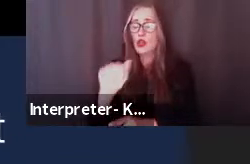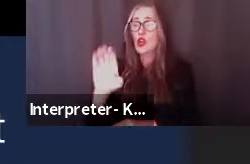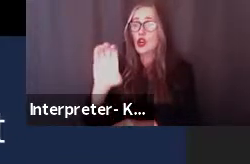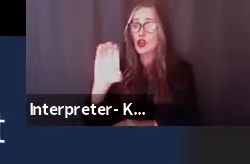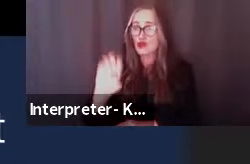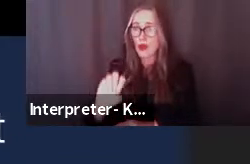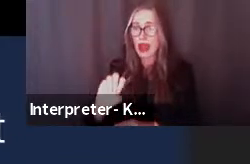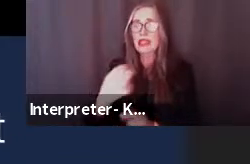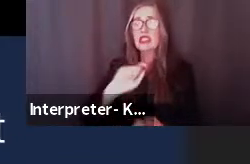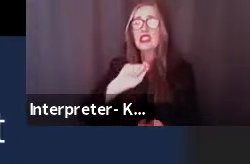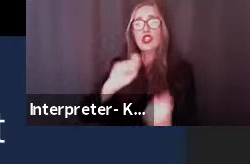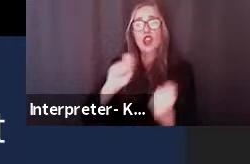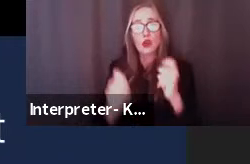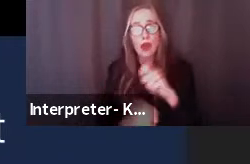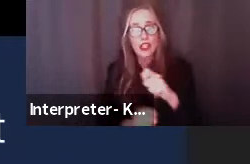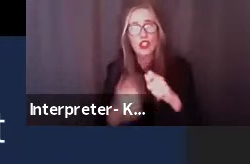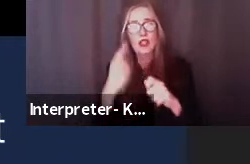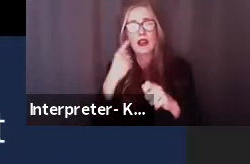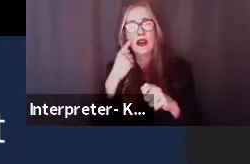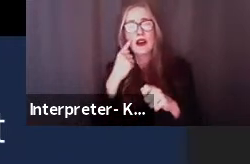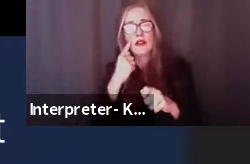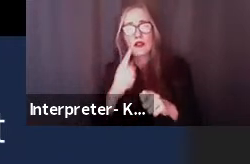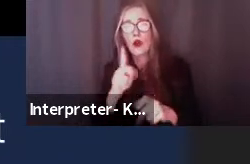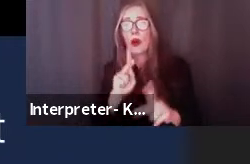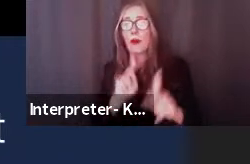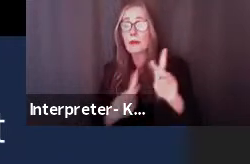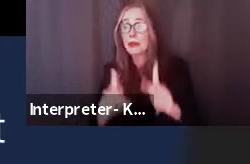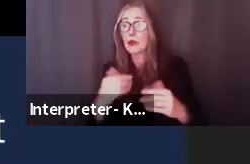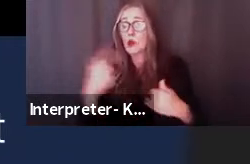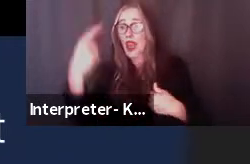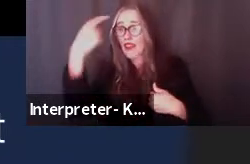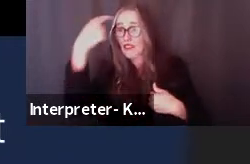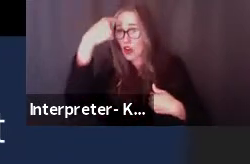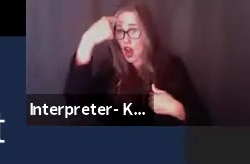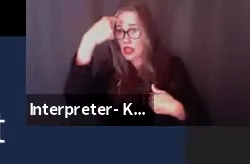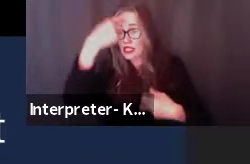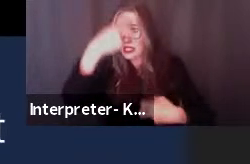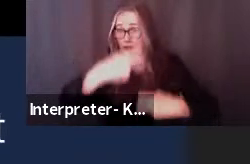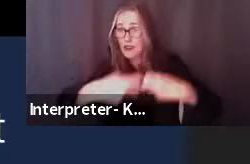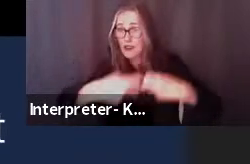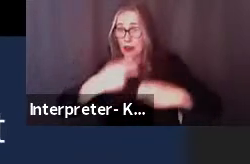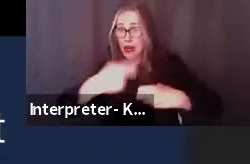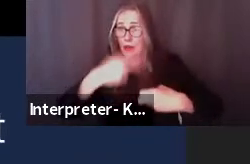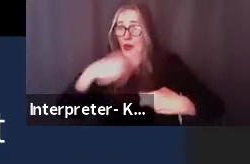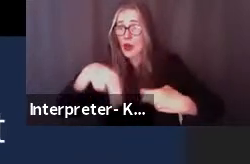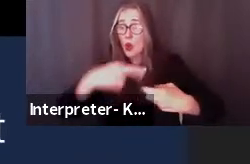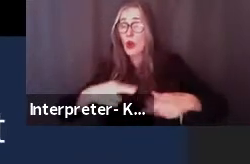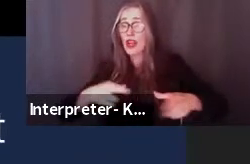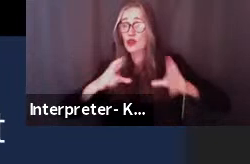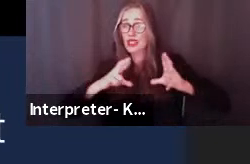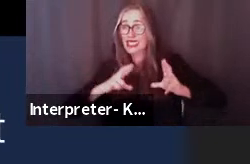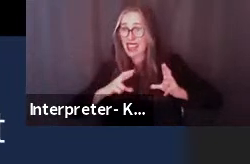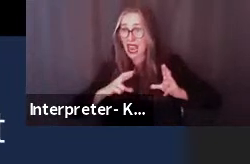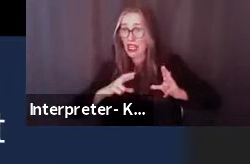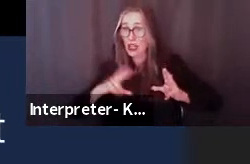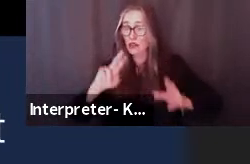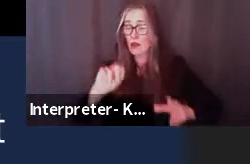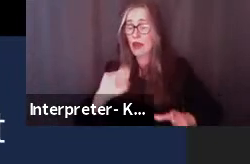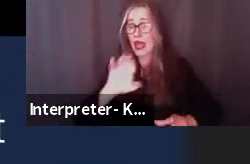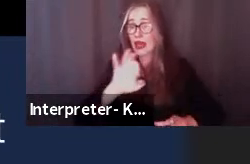impairment on those that have retired from the nfl and are reporting that they feel impaired and want